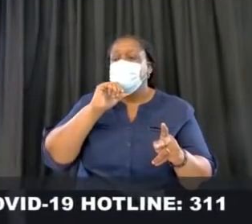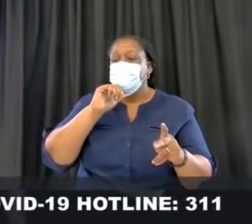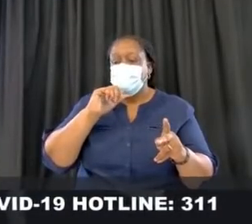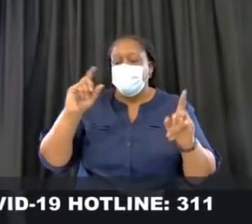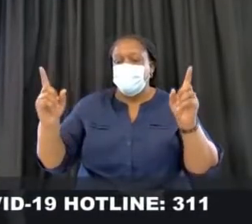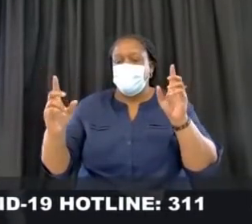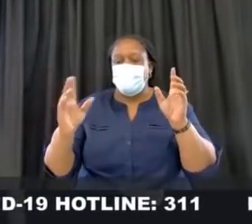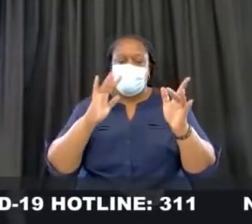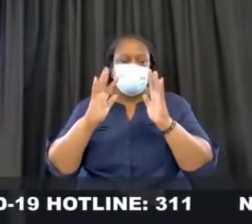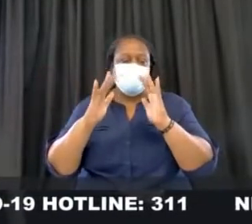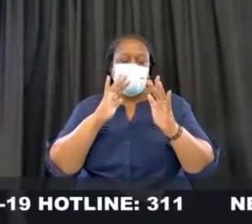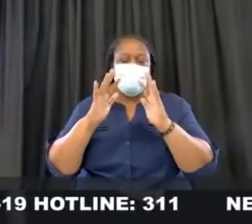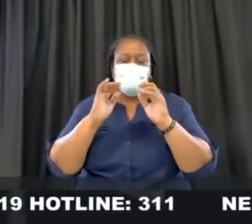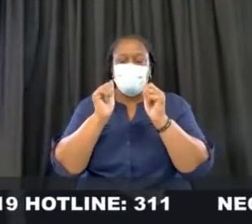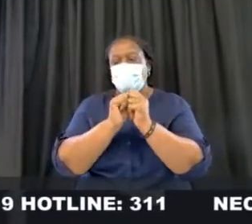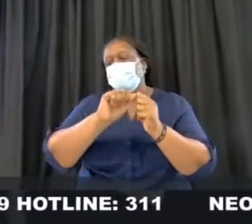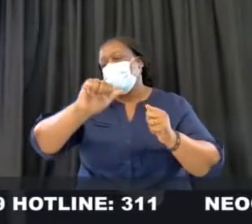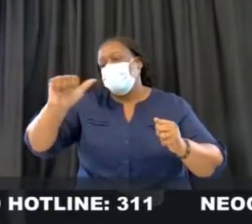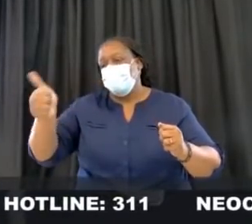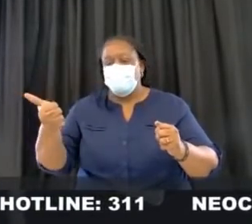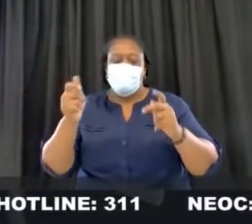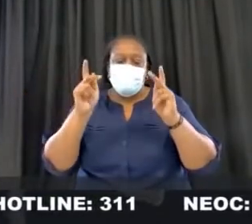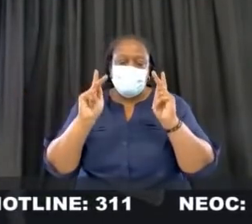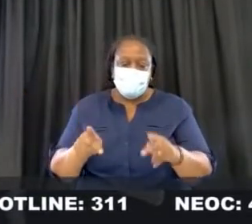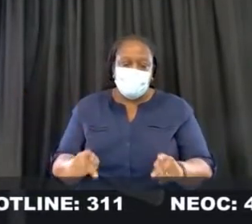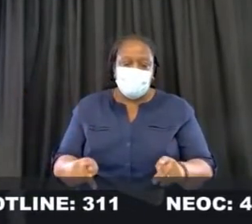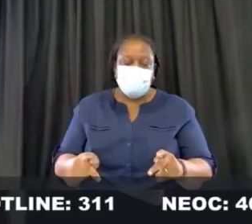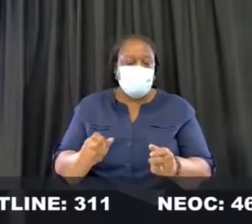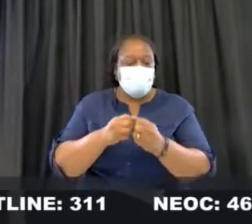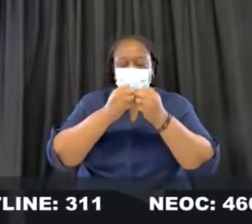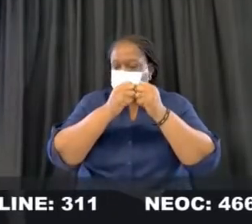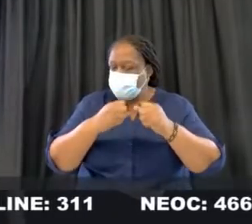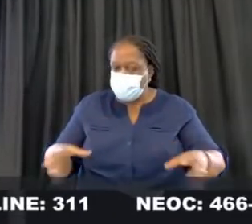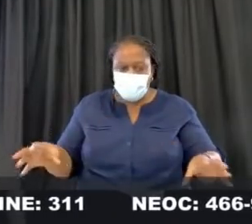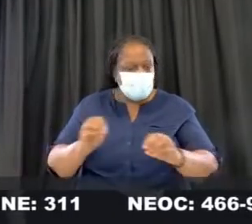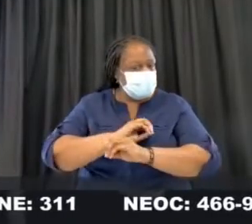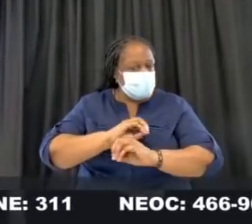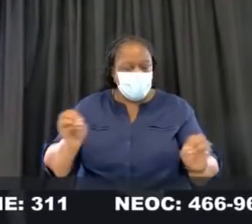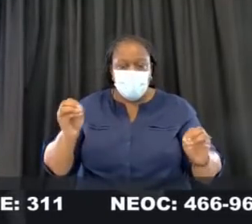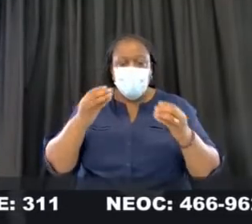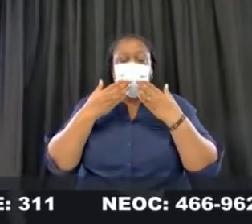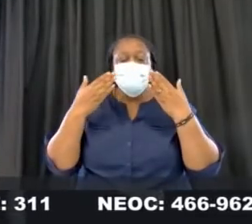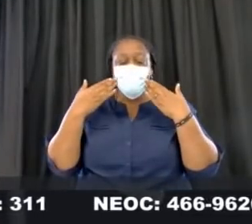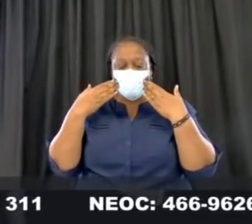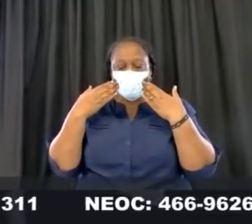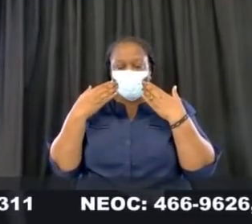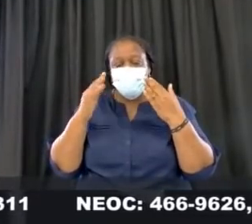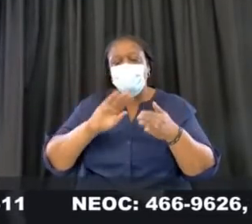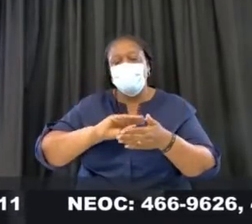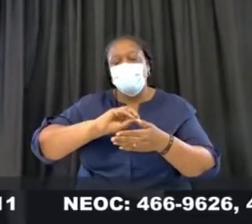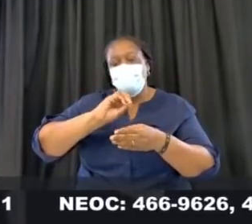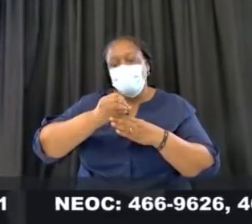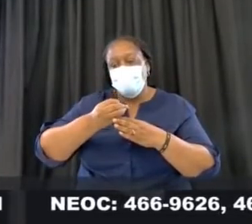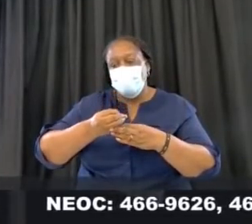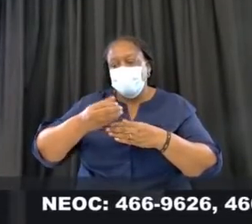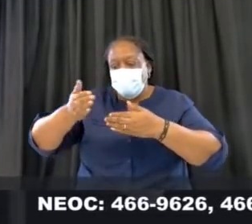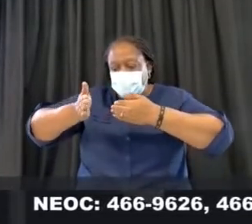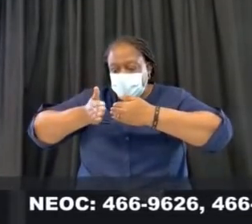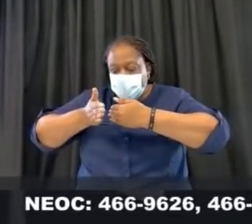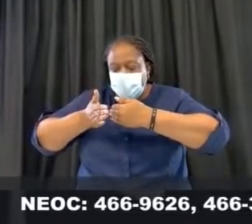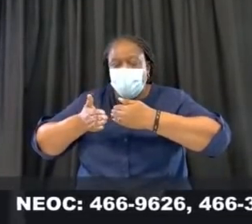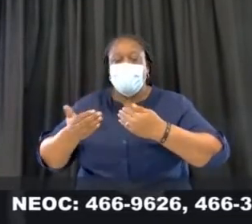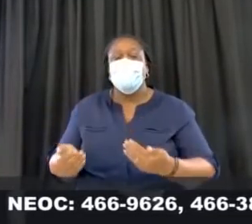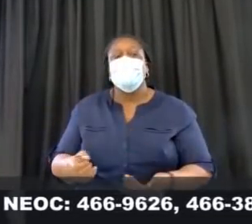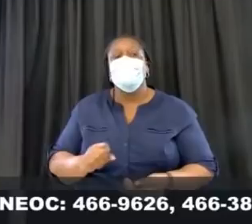reassure that those in authority will follow the COVID-19 rules as prescribed, setting